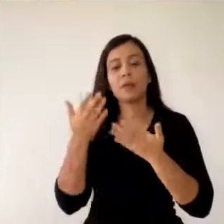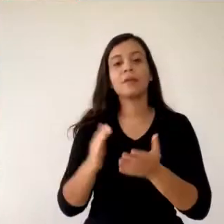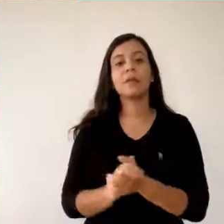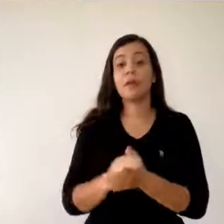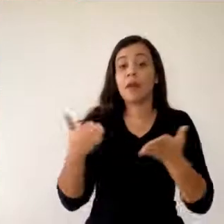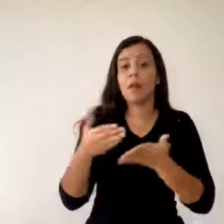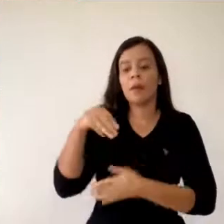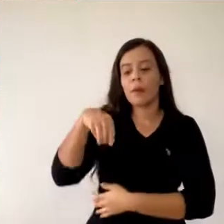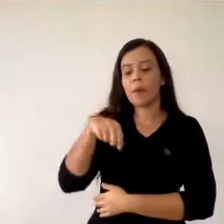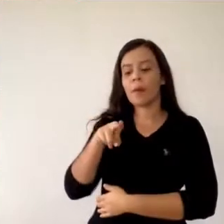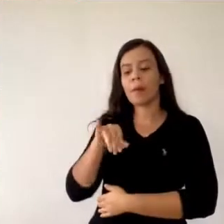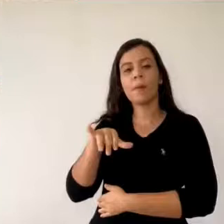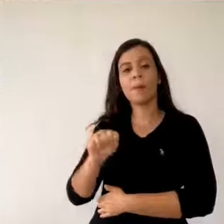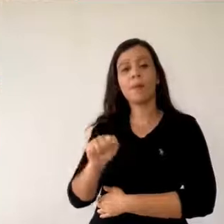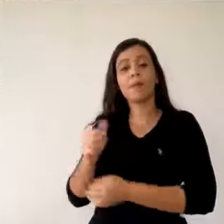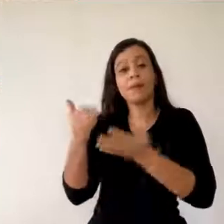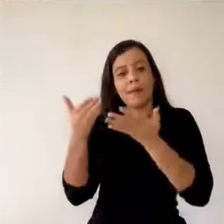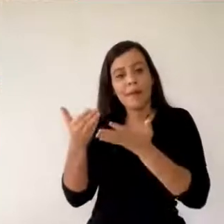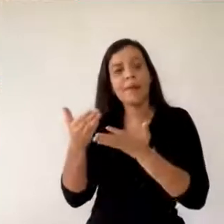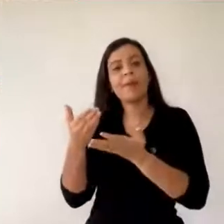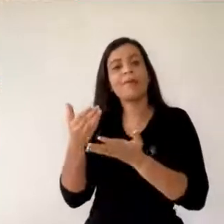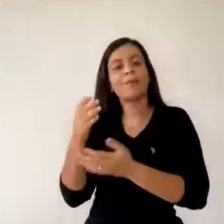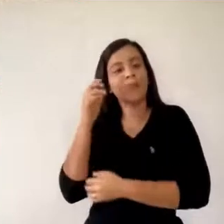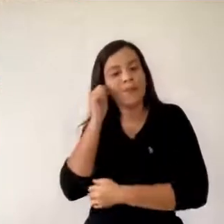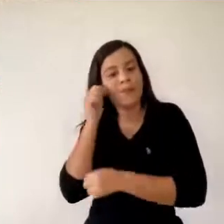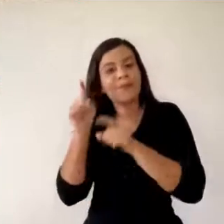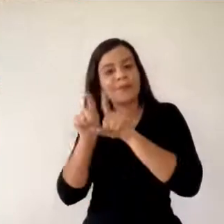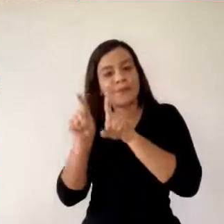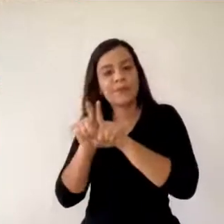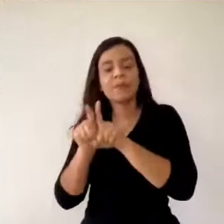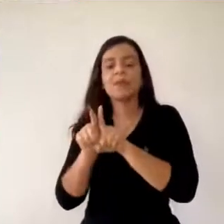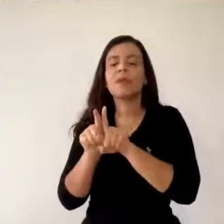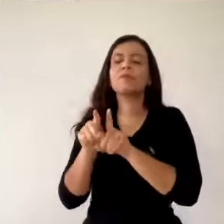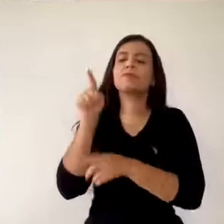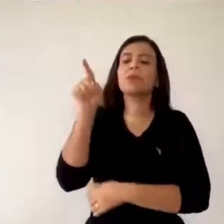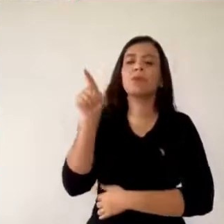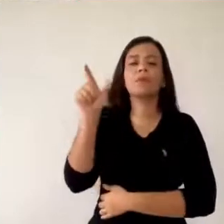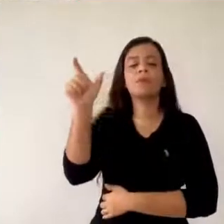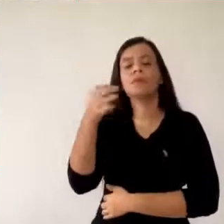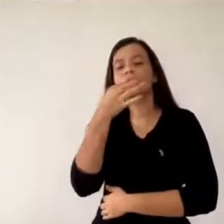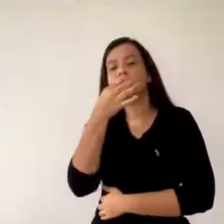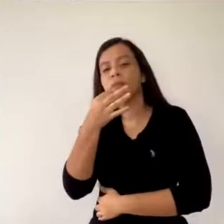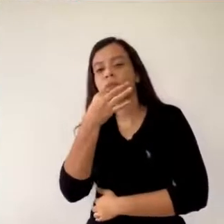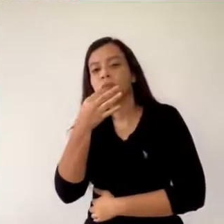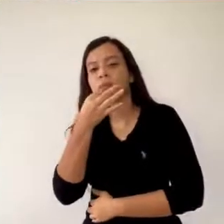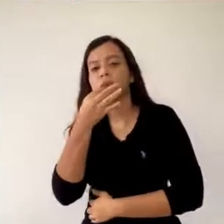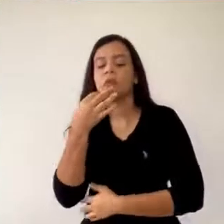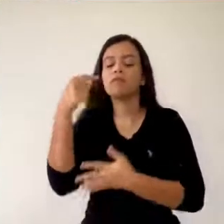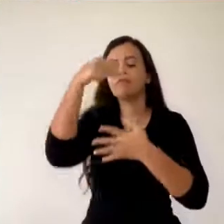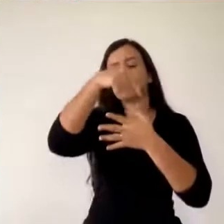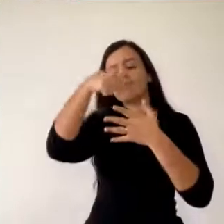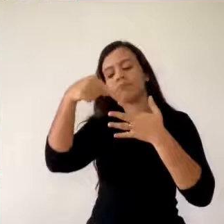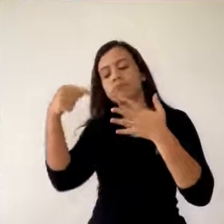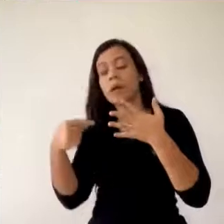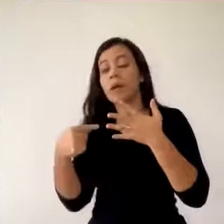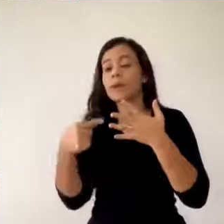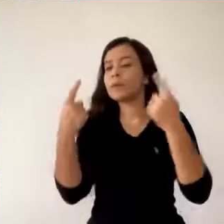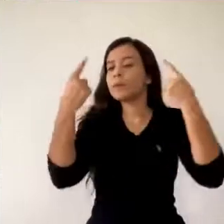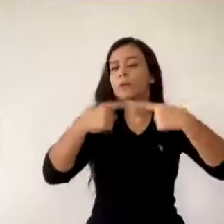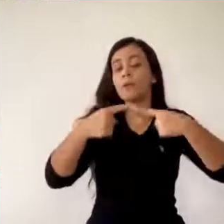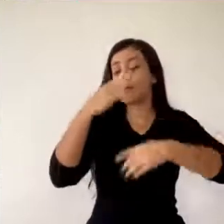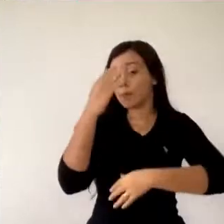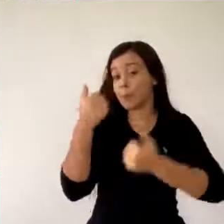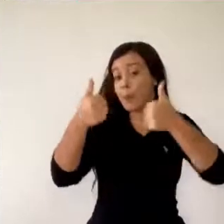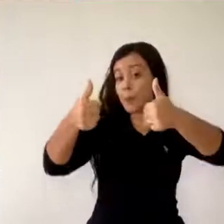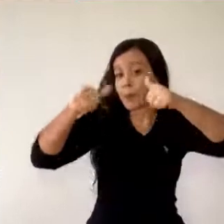Mafoane has spoken, and now, Marina, I would like to hear from you as well. What are the harsher faces of